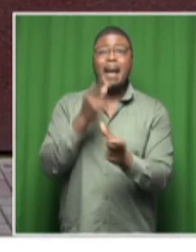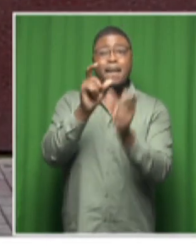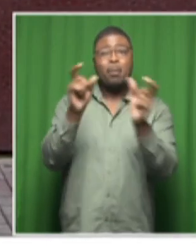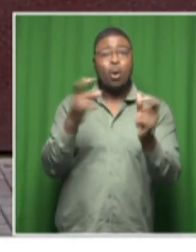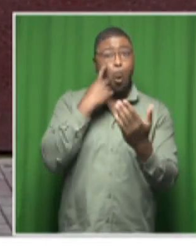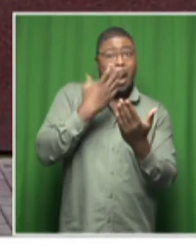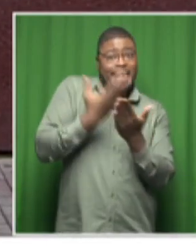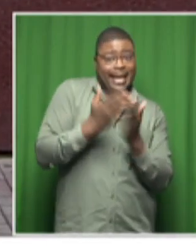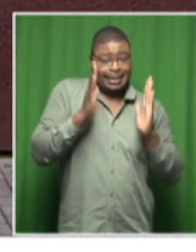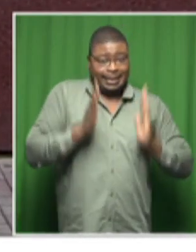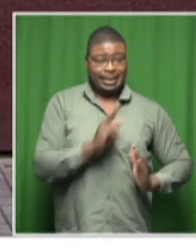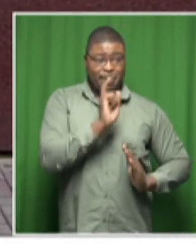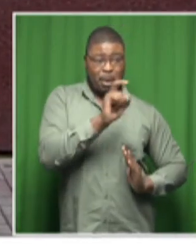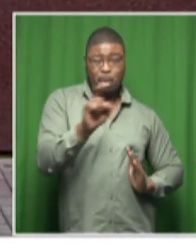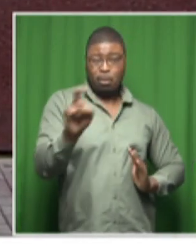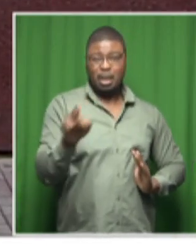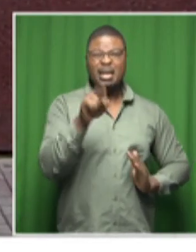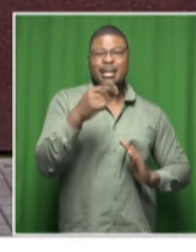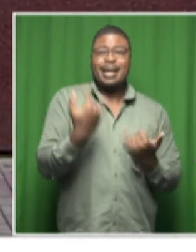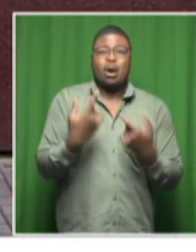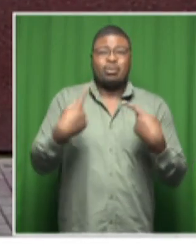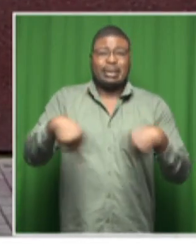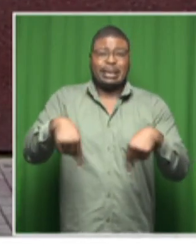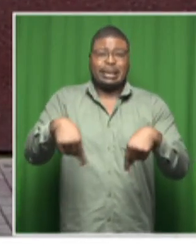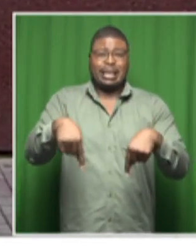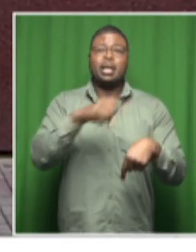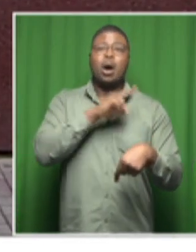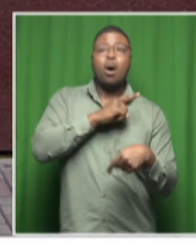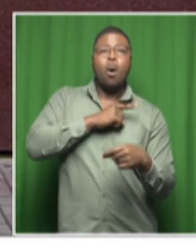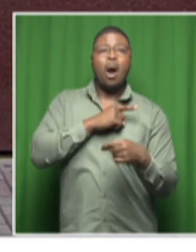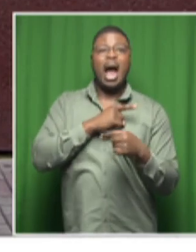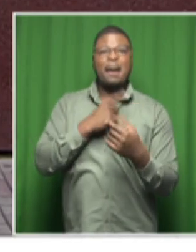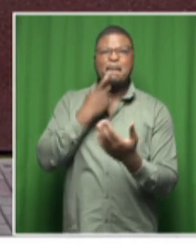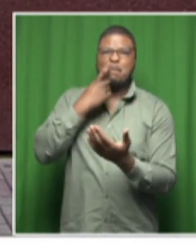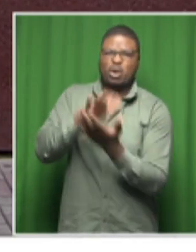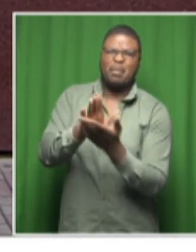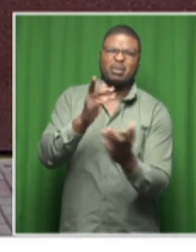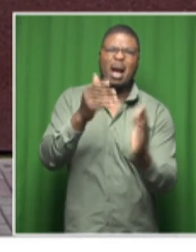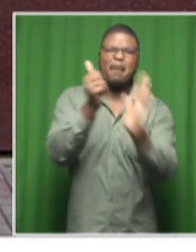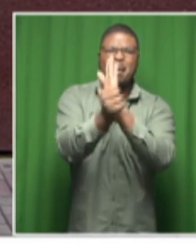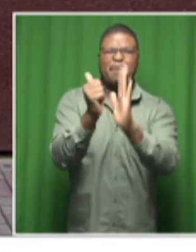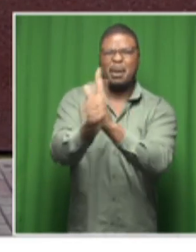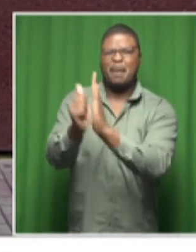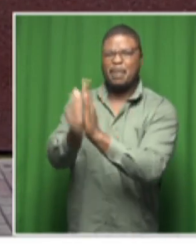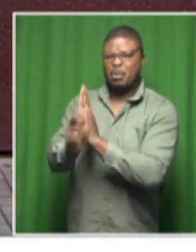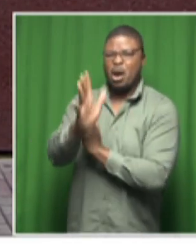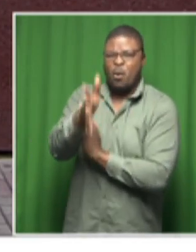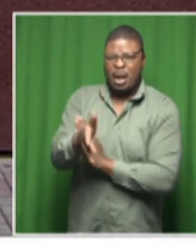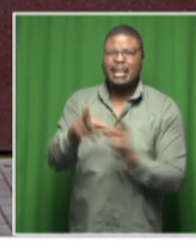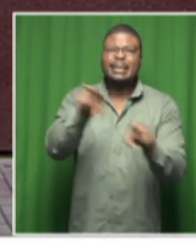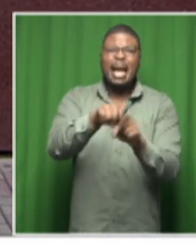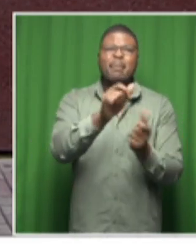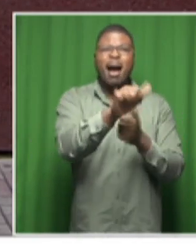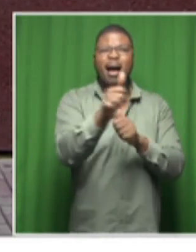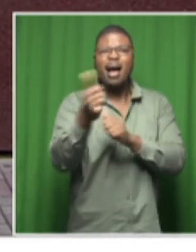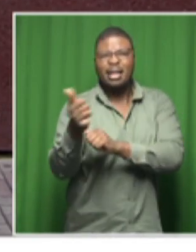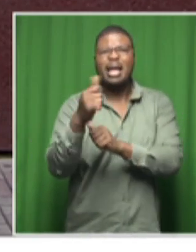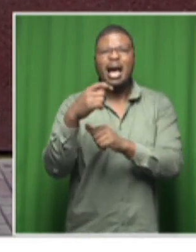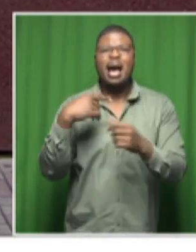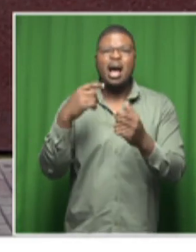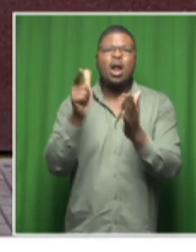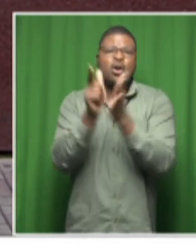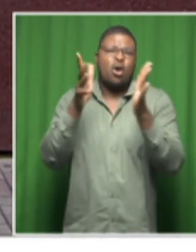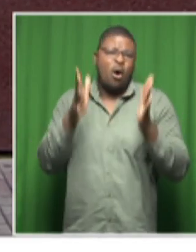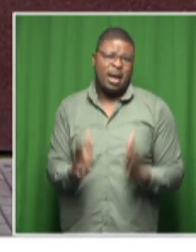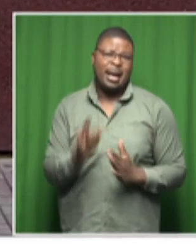in open court, threats that have been made against witnesses and other individuals, some legal representatives as well. So while